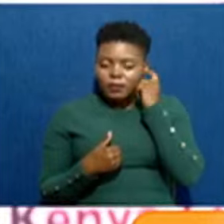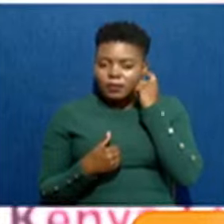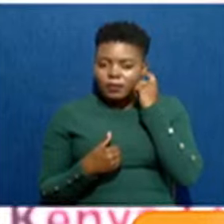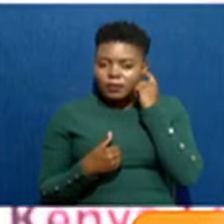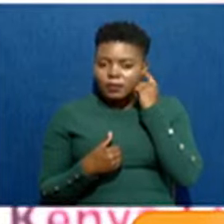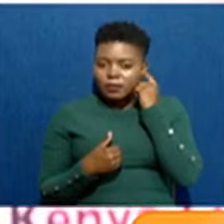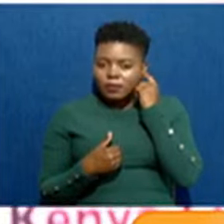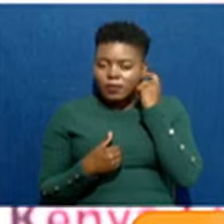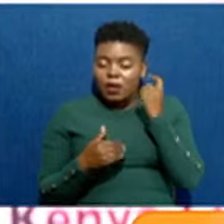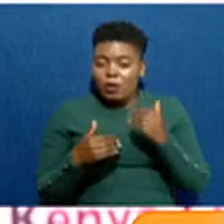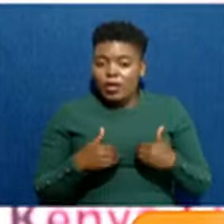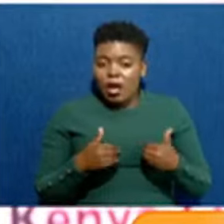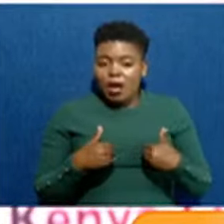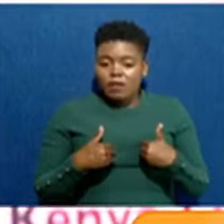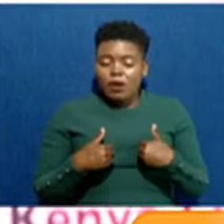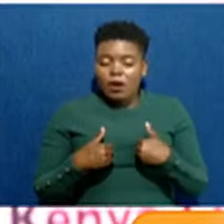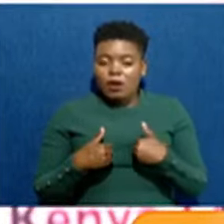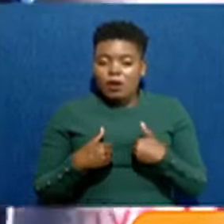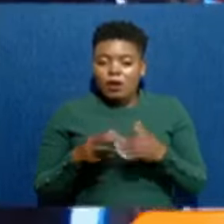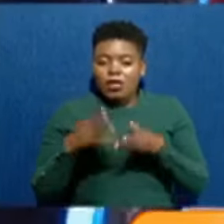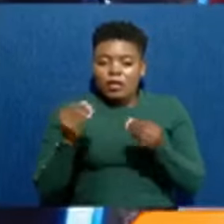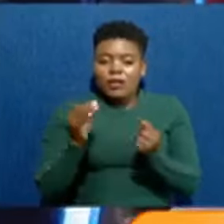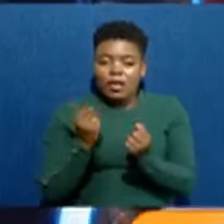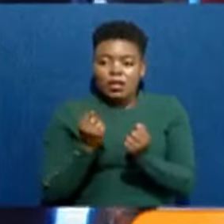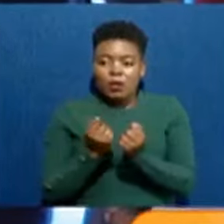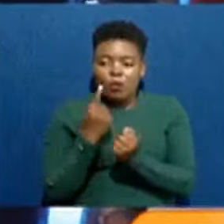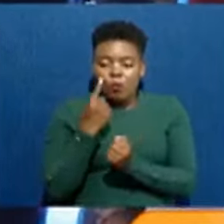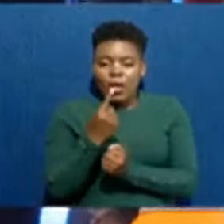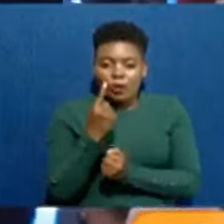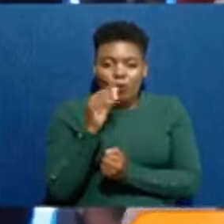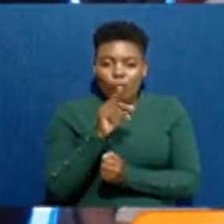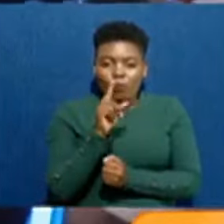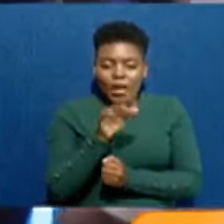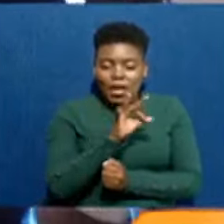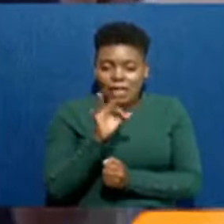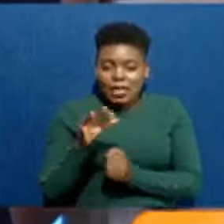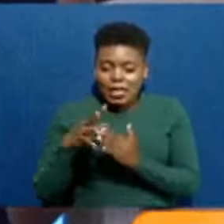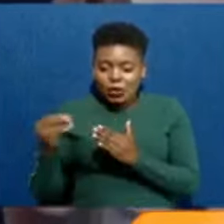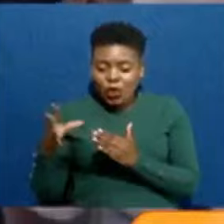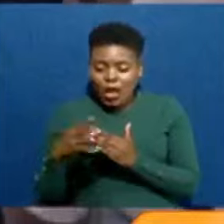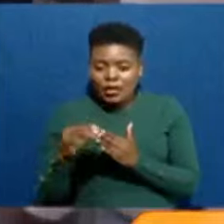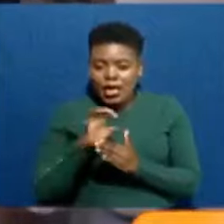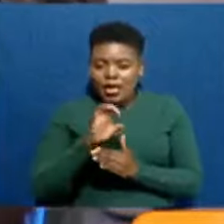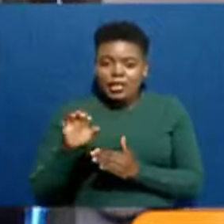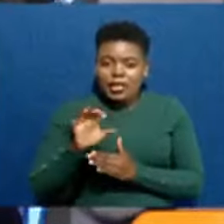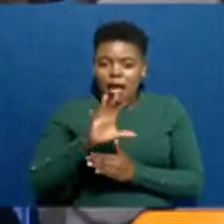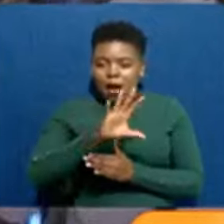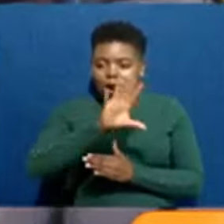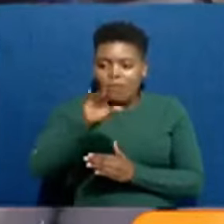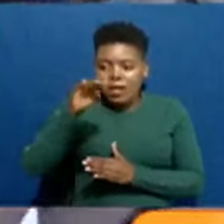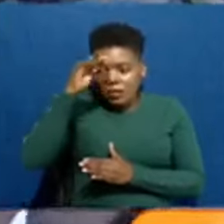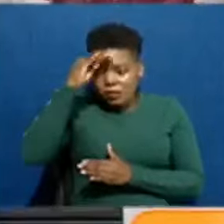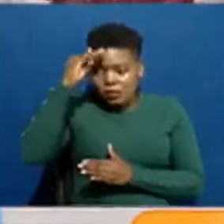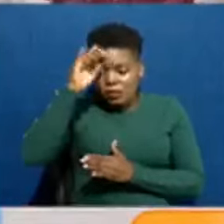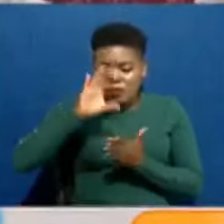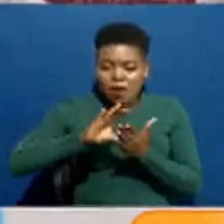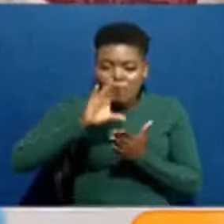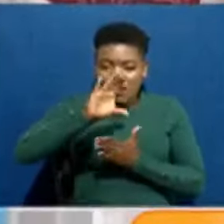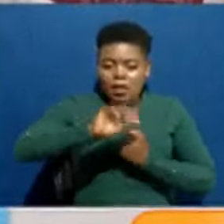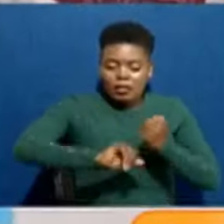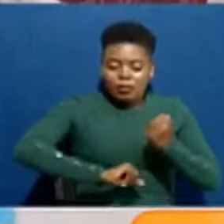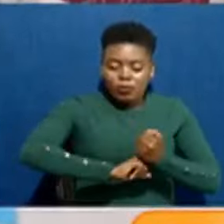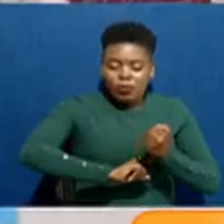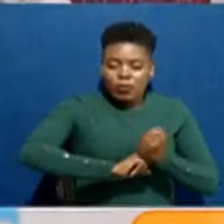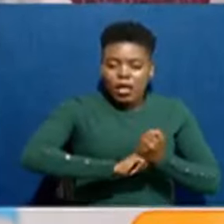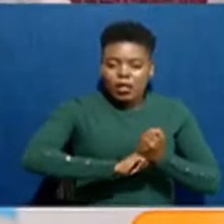$133 million to this region. Finally, East African Breweries has committed 190 million